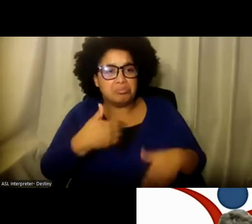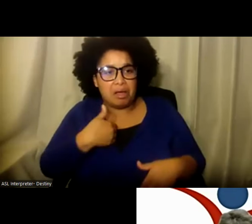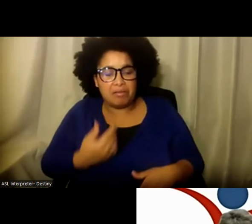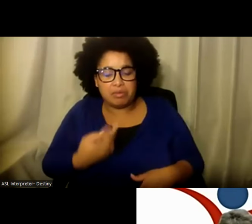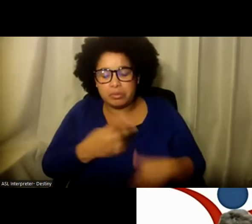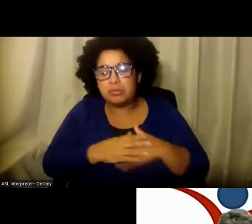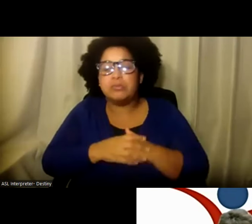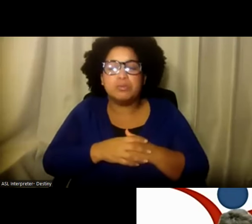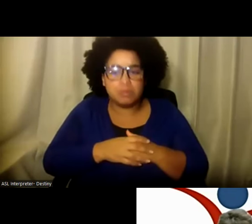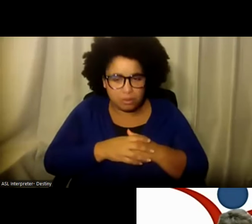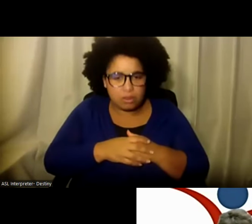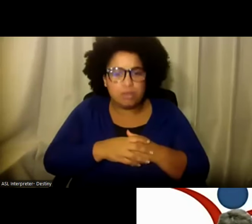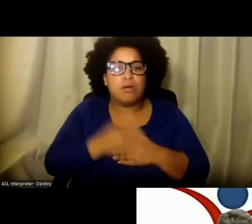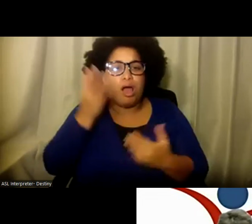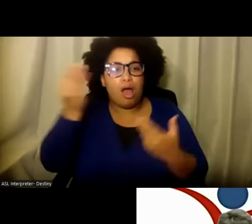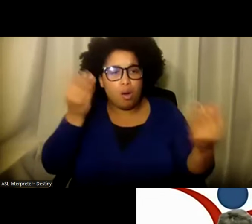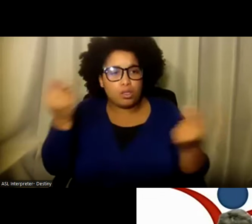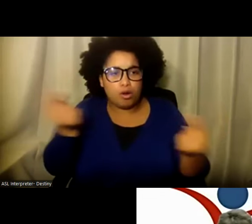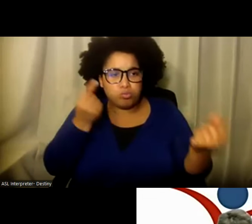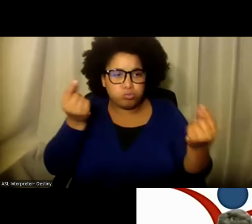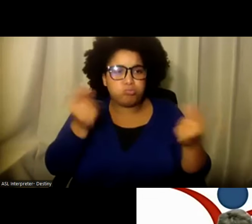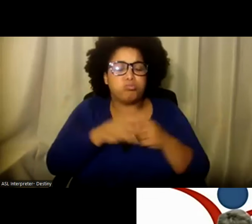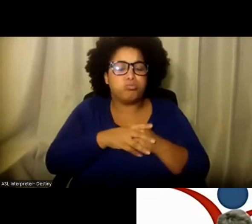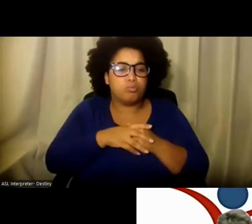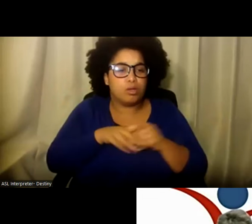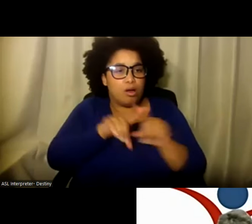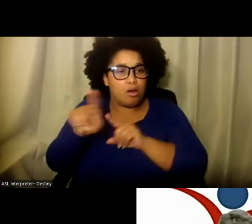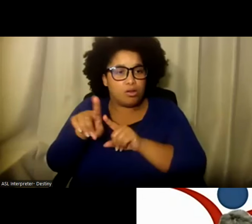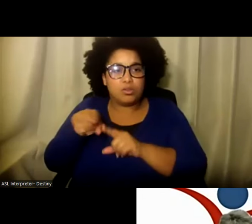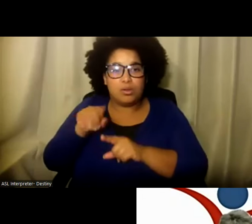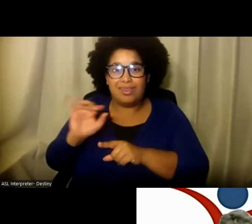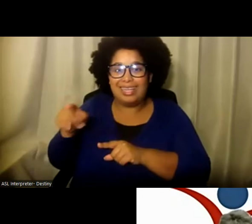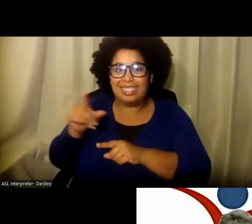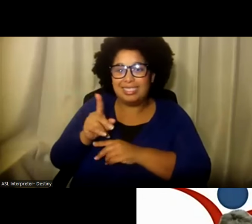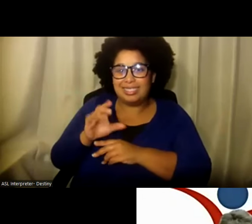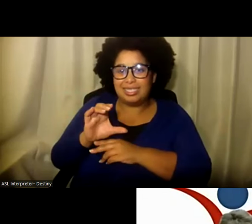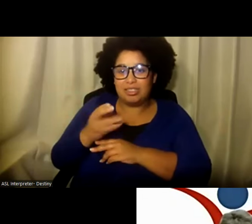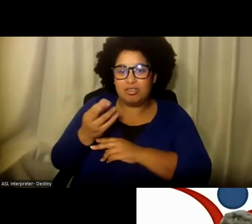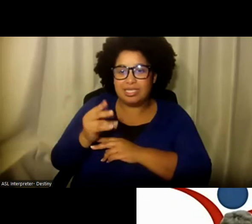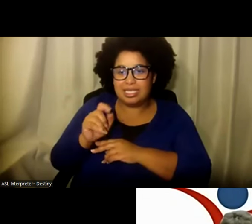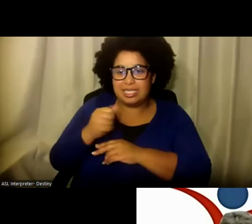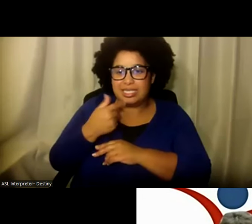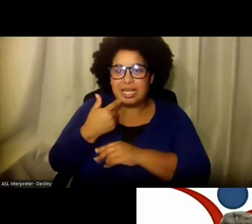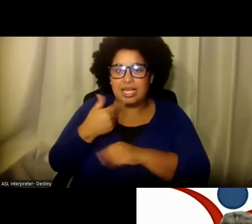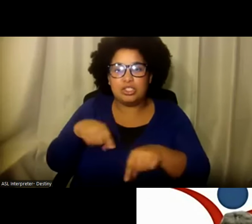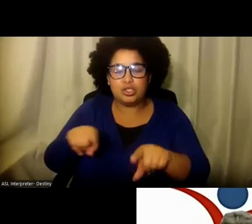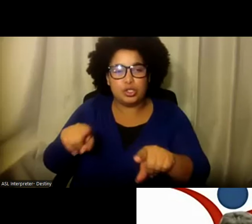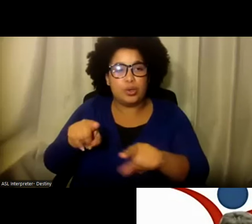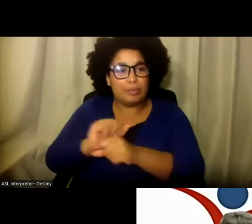have a lot of outings we go on. We did also, like Christina was saying, we did Zoom during the